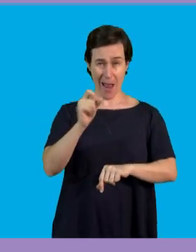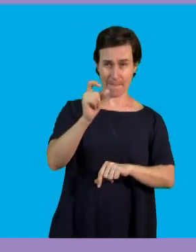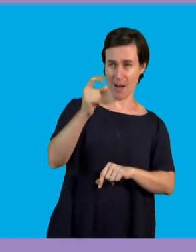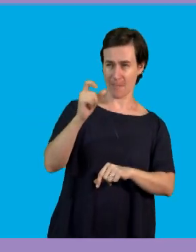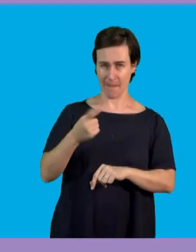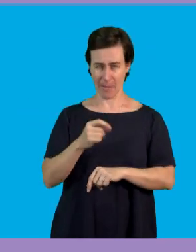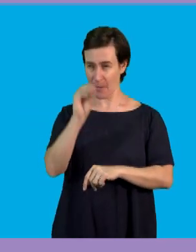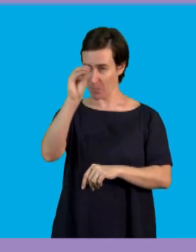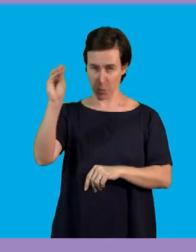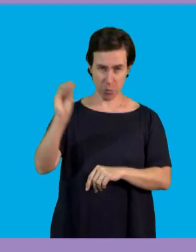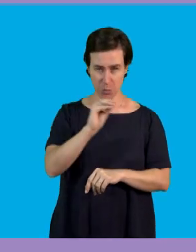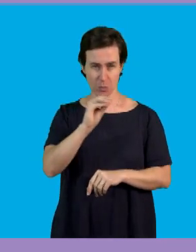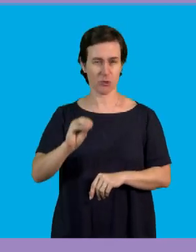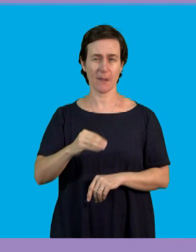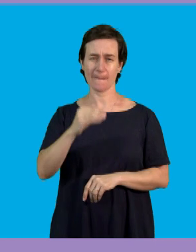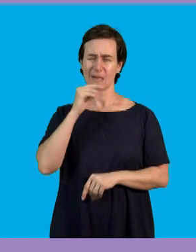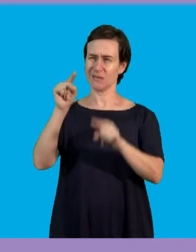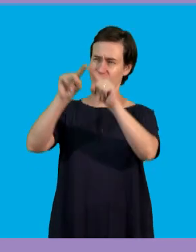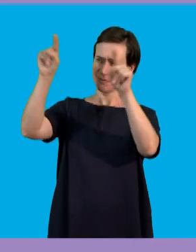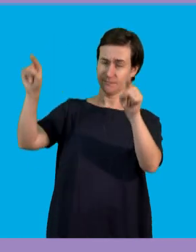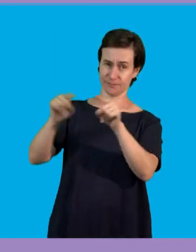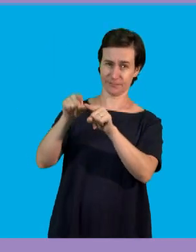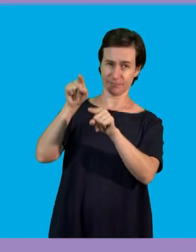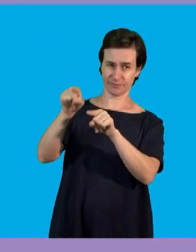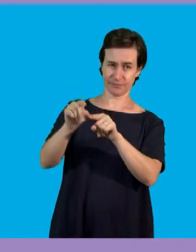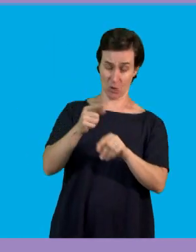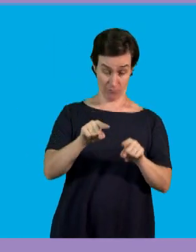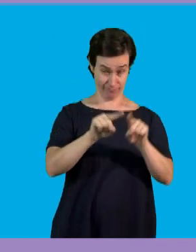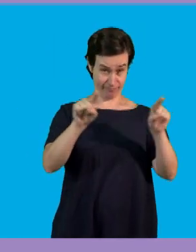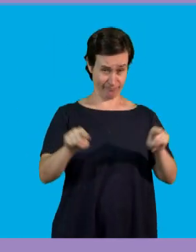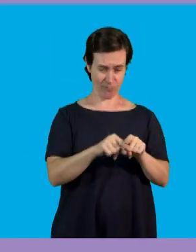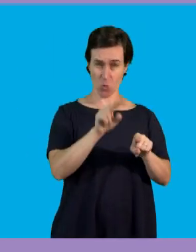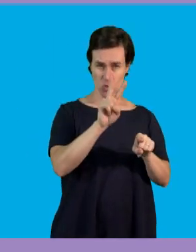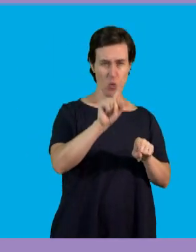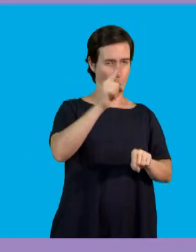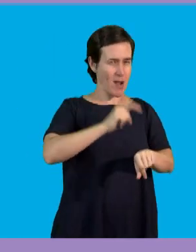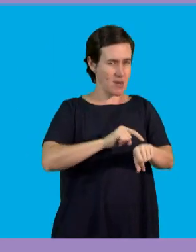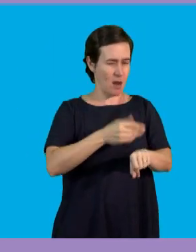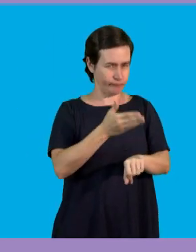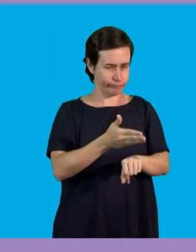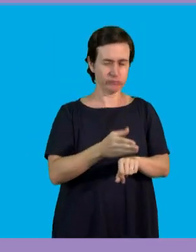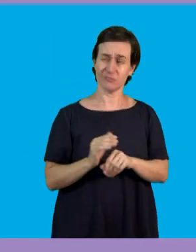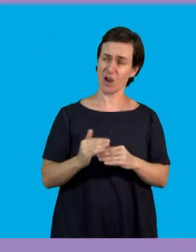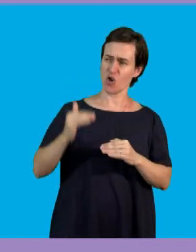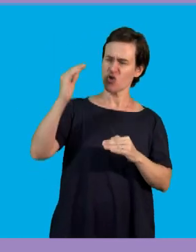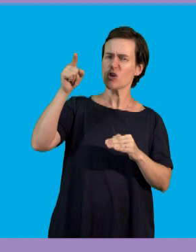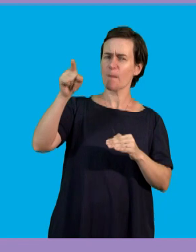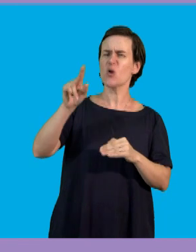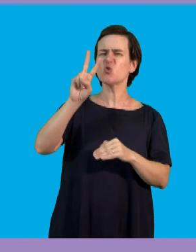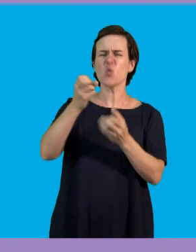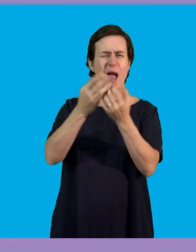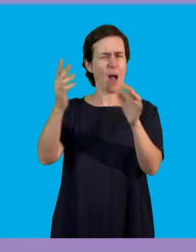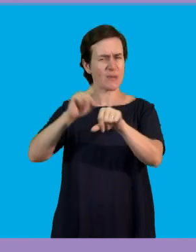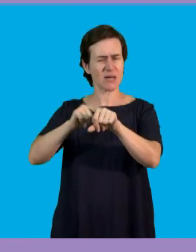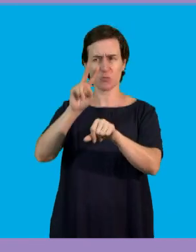am looking at this block, the 2 appears once and the 41 appears once. And then when I am looking at this block,